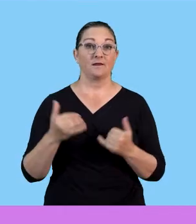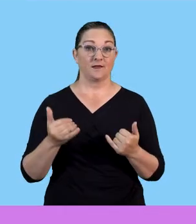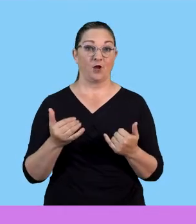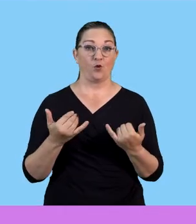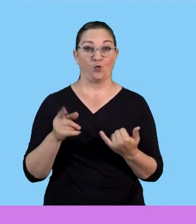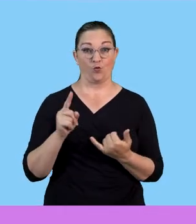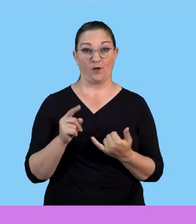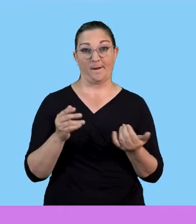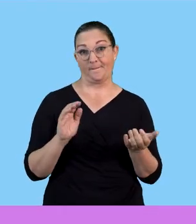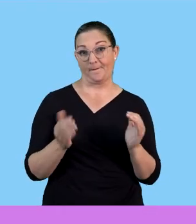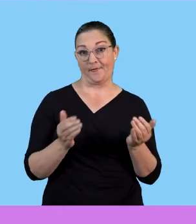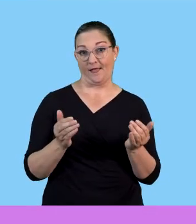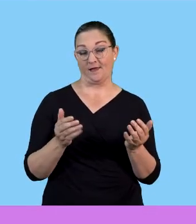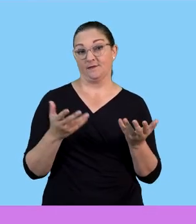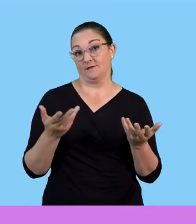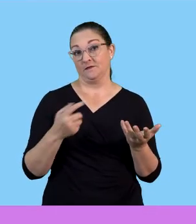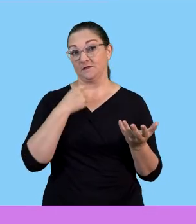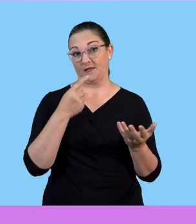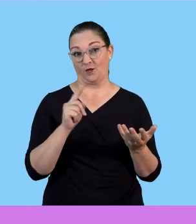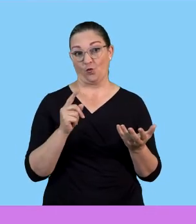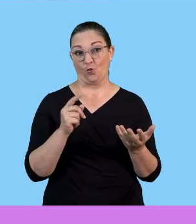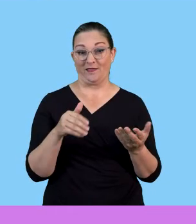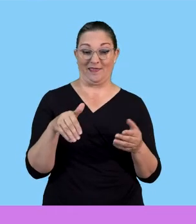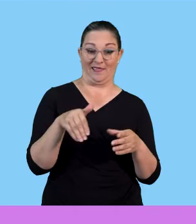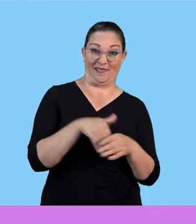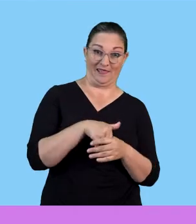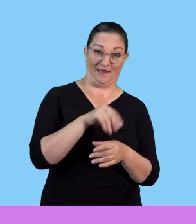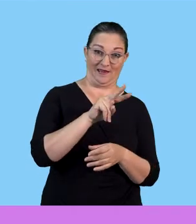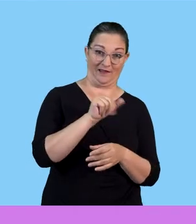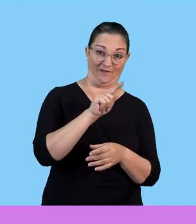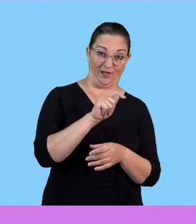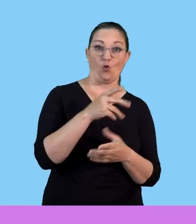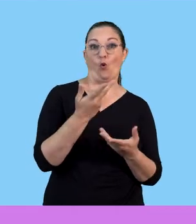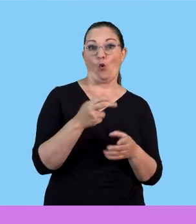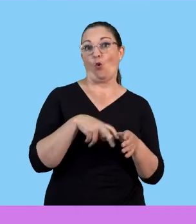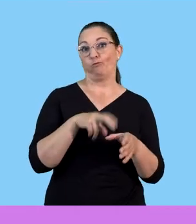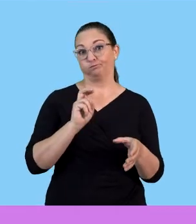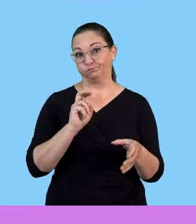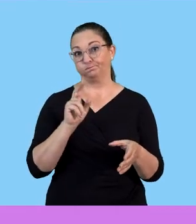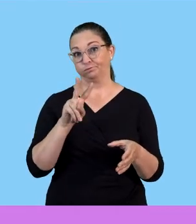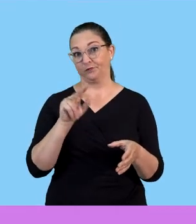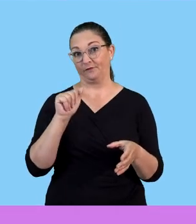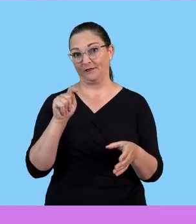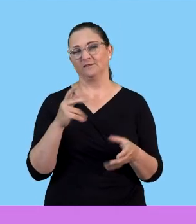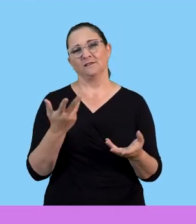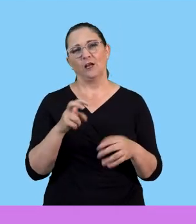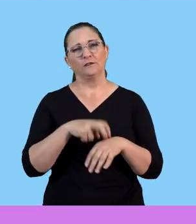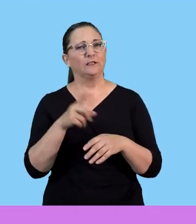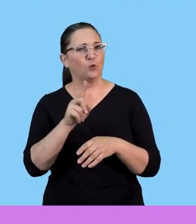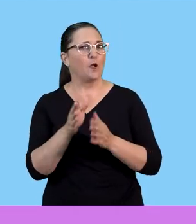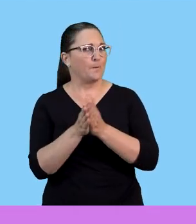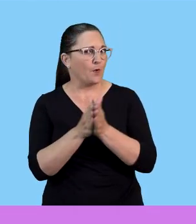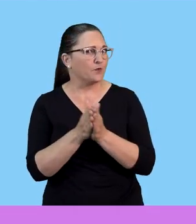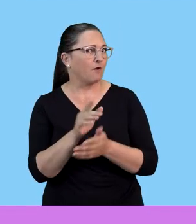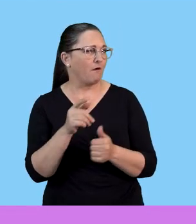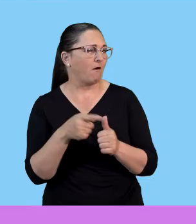Is the balance due inclusive or exclusive of VAT? And motivate your